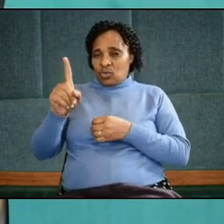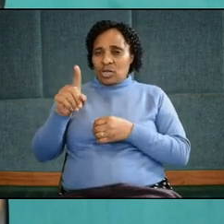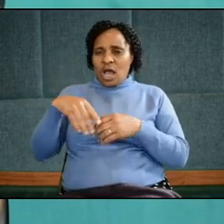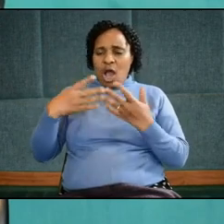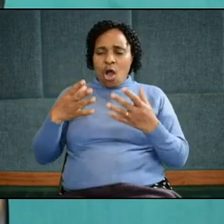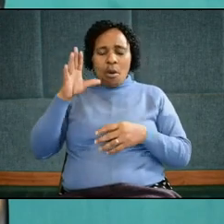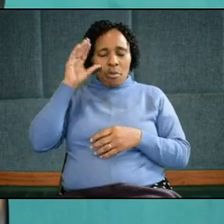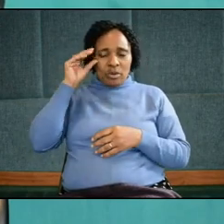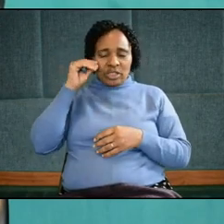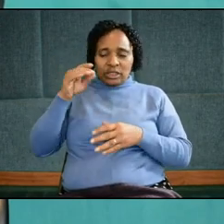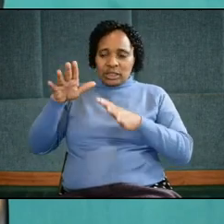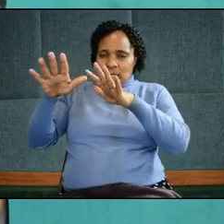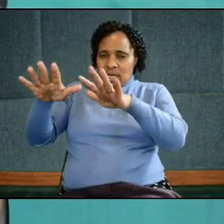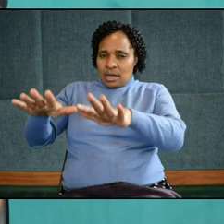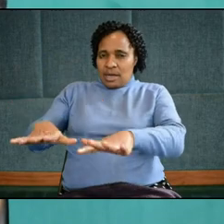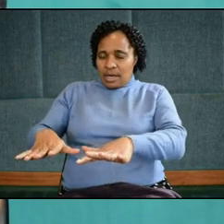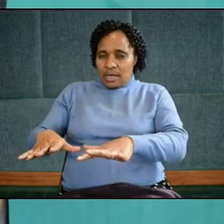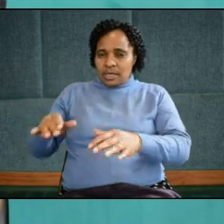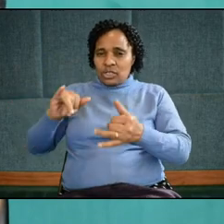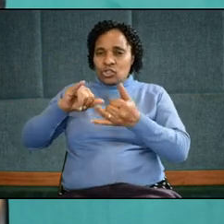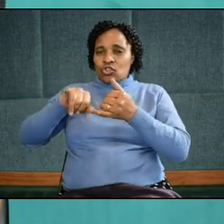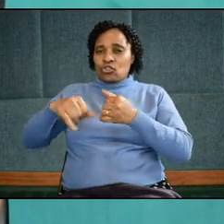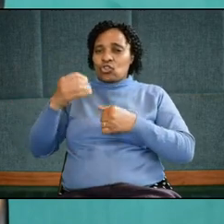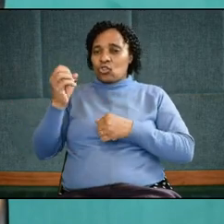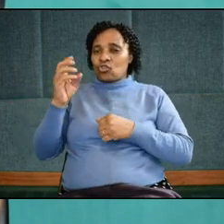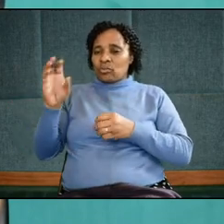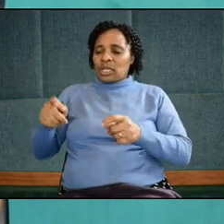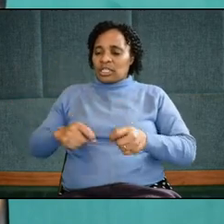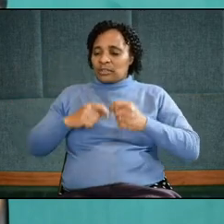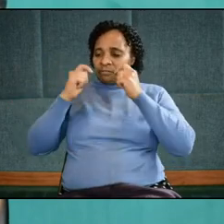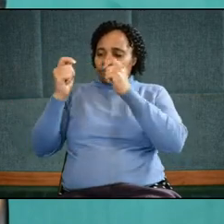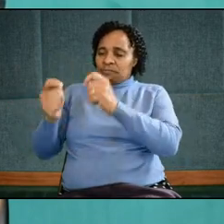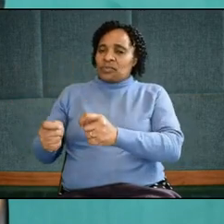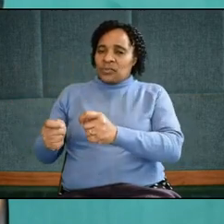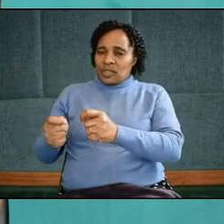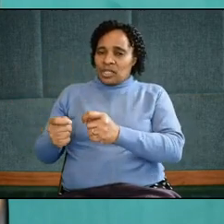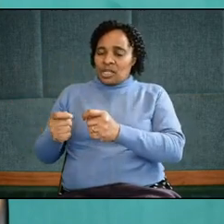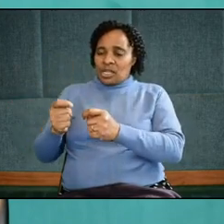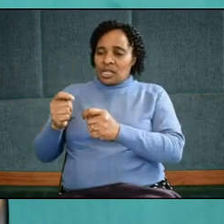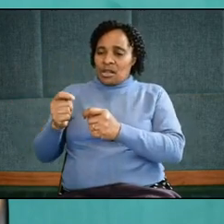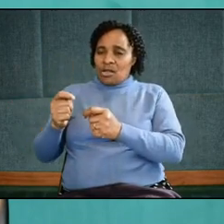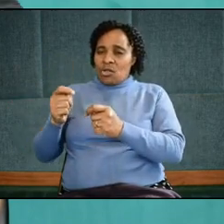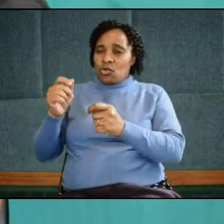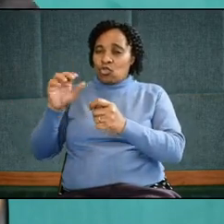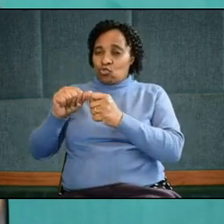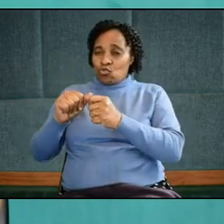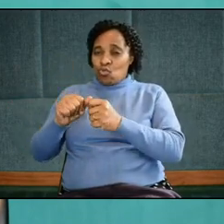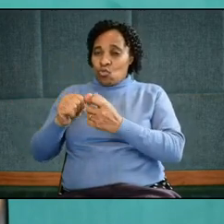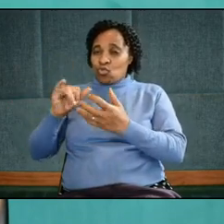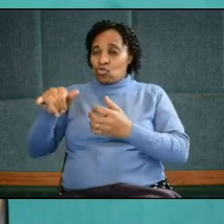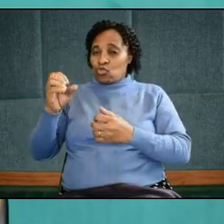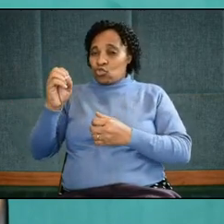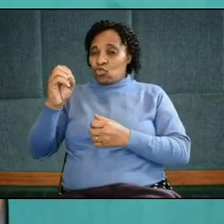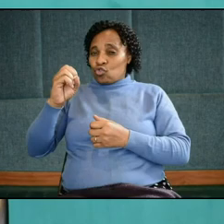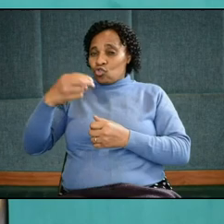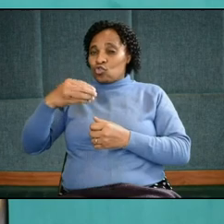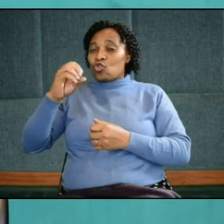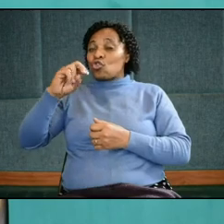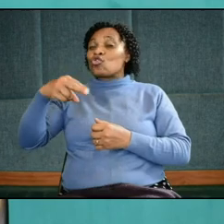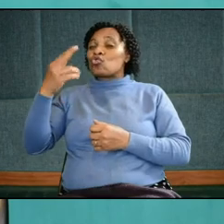his hands upon Joshua and just transferred the leadership unto him and the Spirit of God. Now, Moses being a good leader,